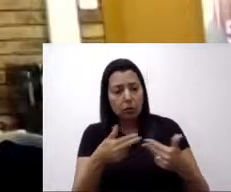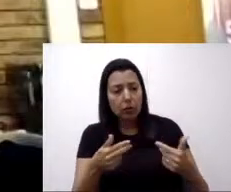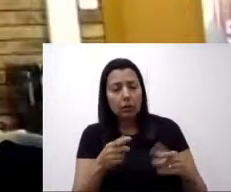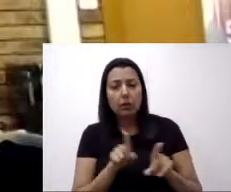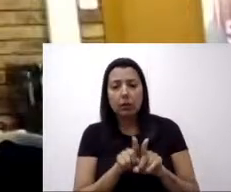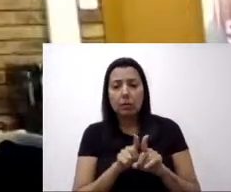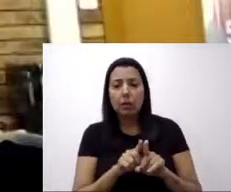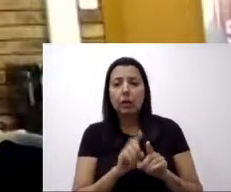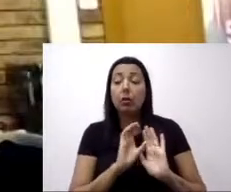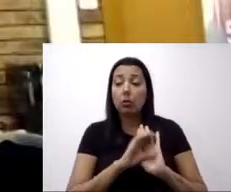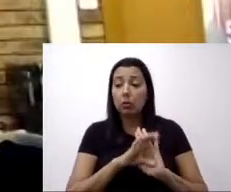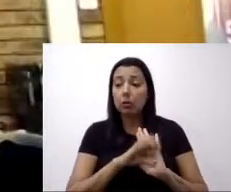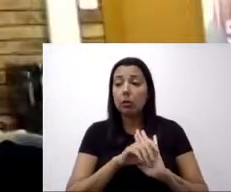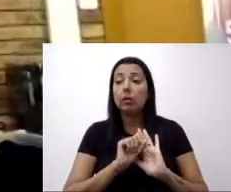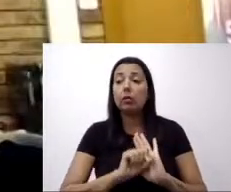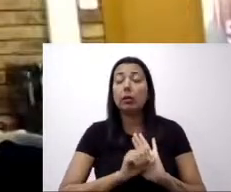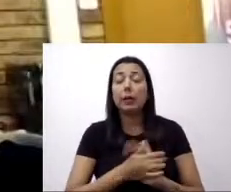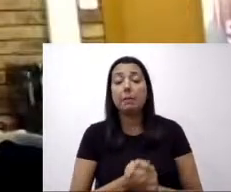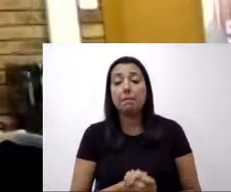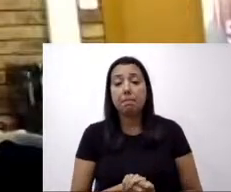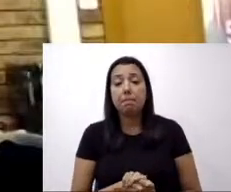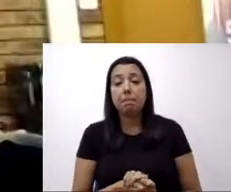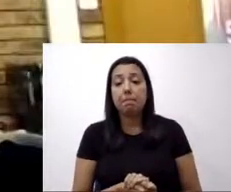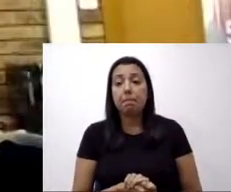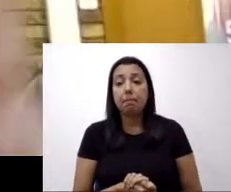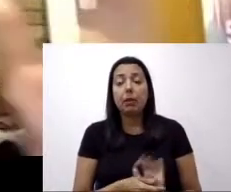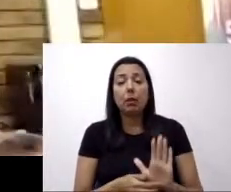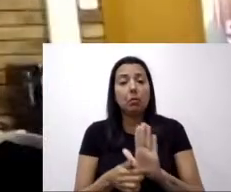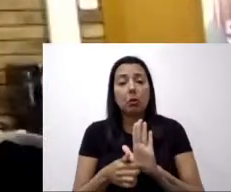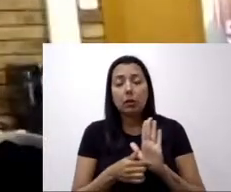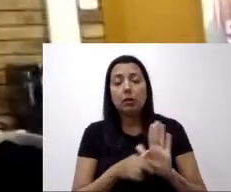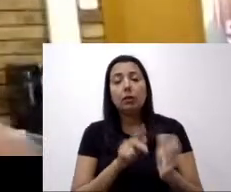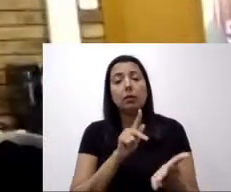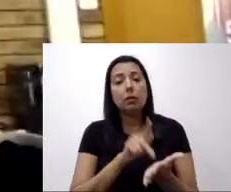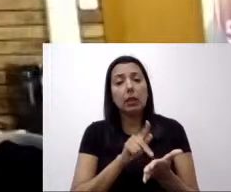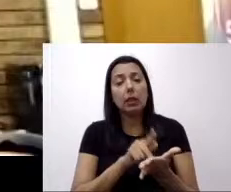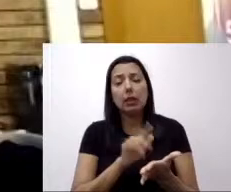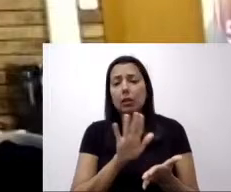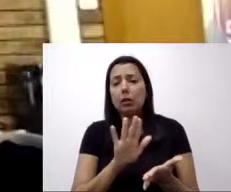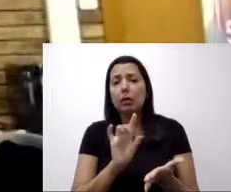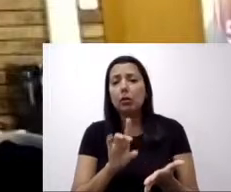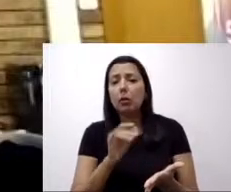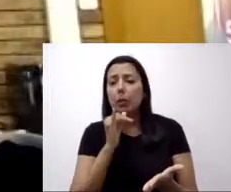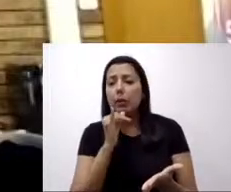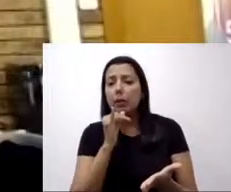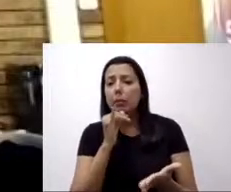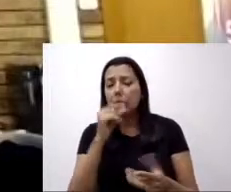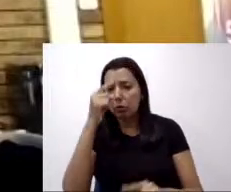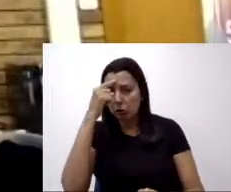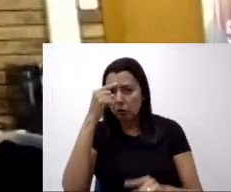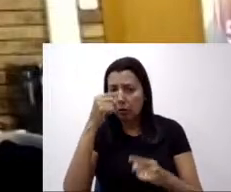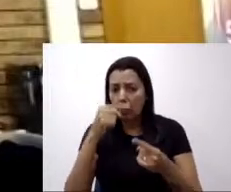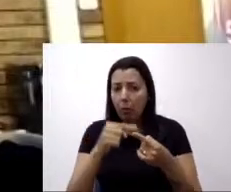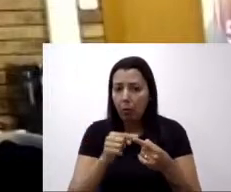the reality. It's not like a governmental coalition where there is a real alliance to govern. But when you observe all